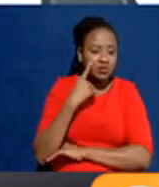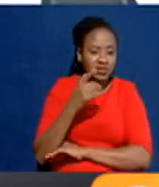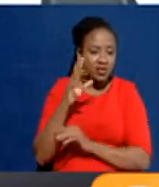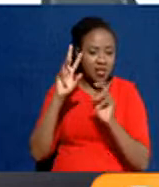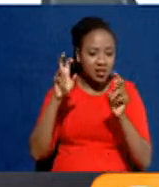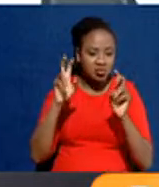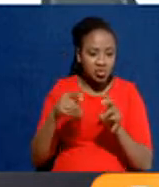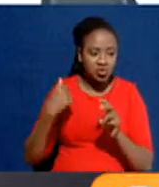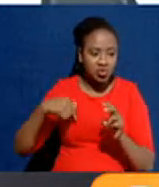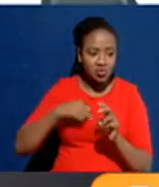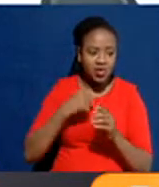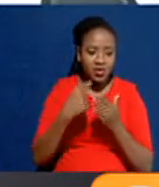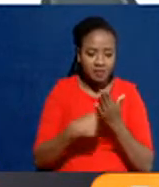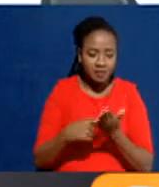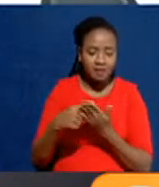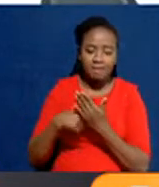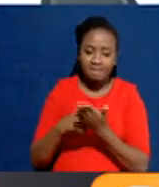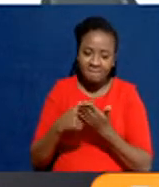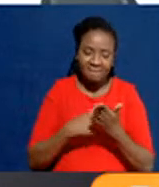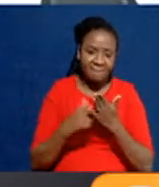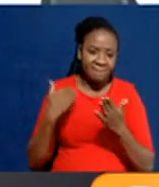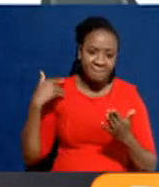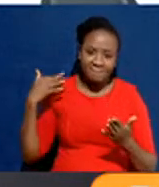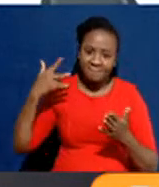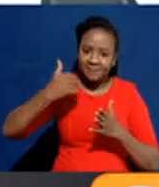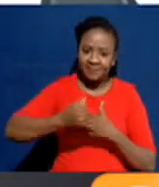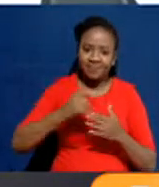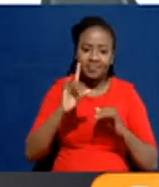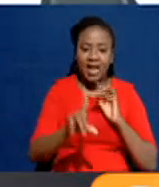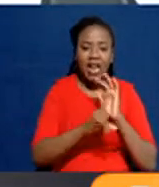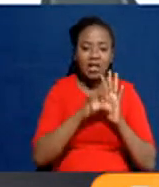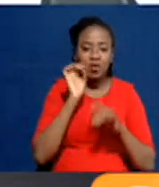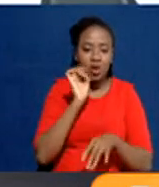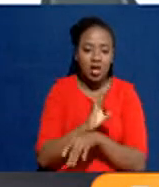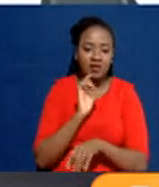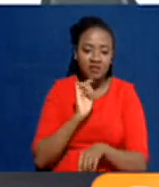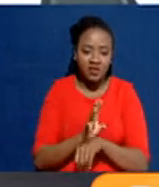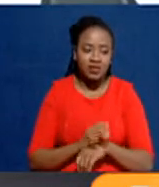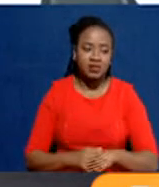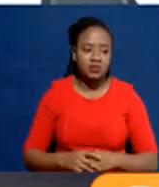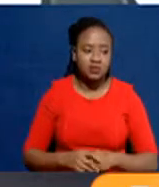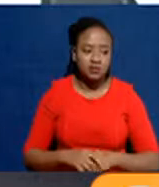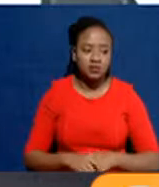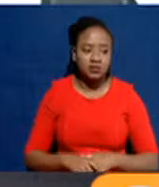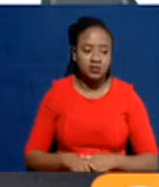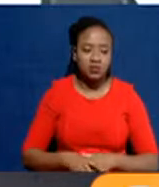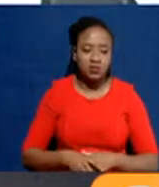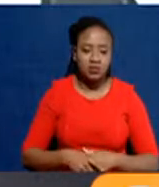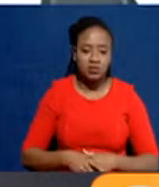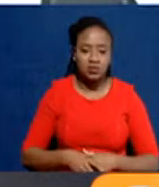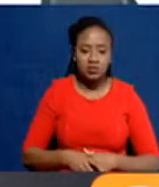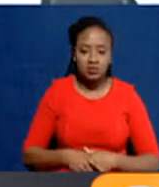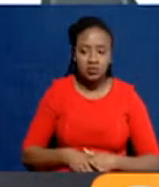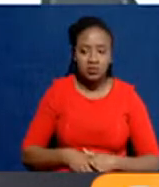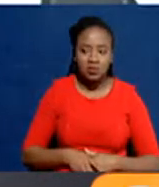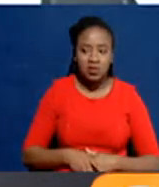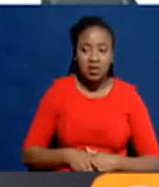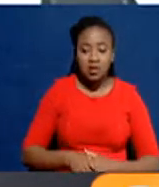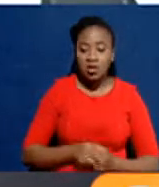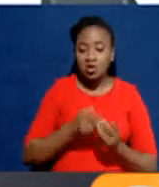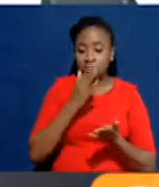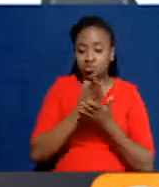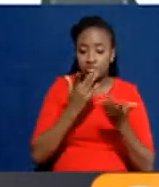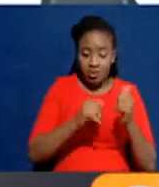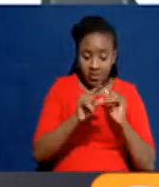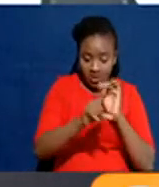around the table about the legal advice. So Maybe it's the quality of advice, or maybe it